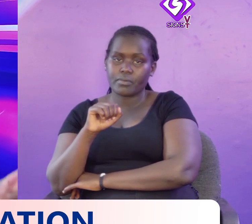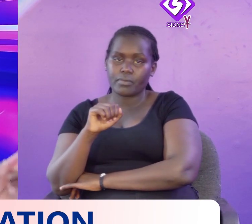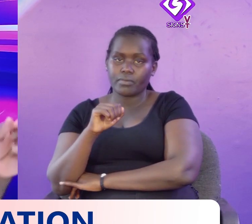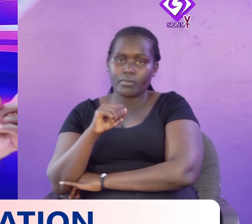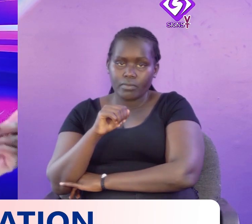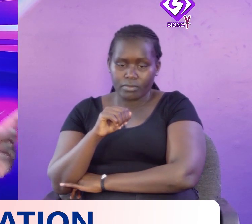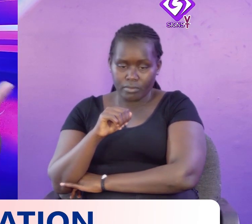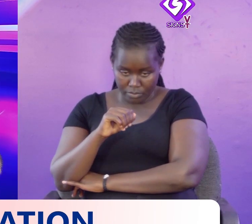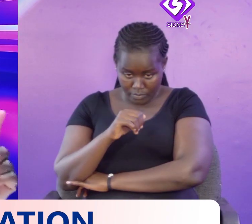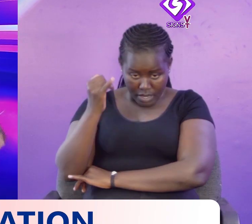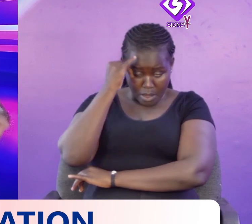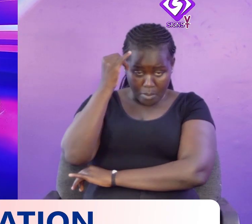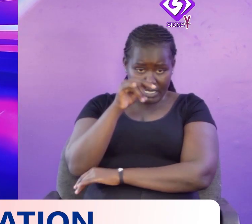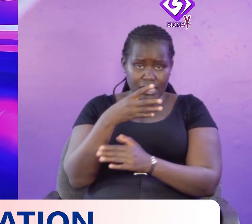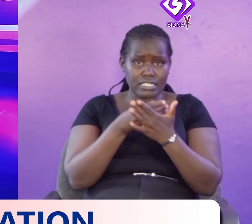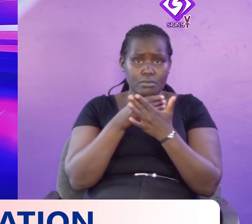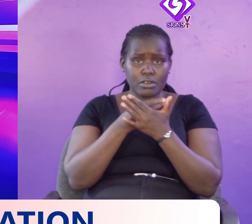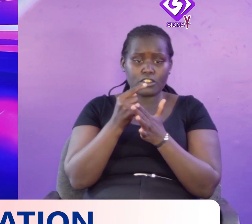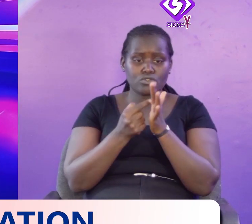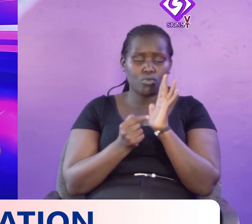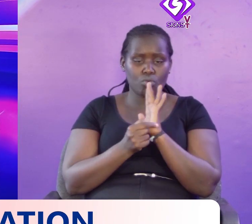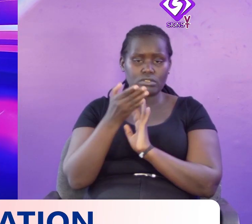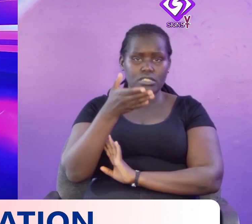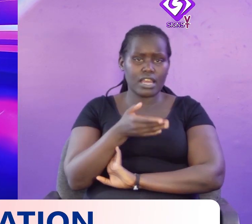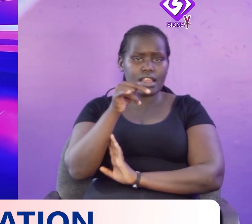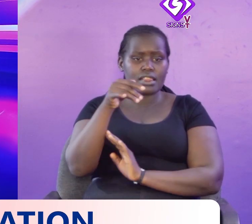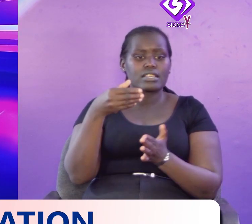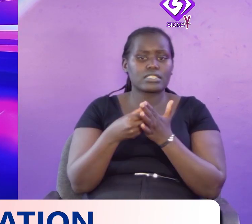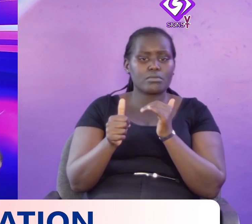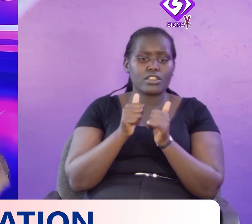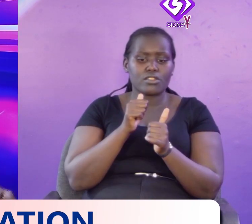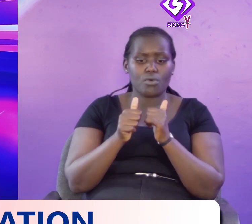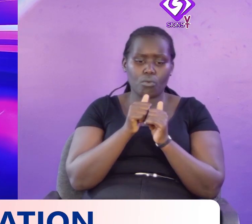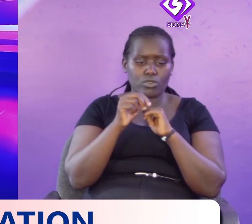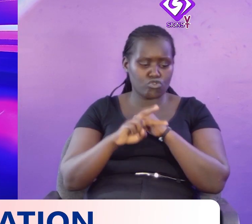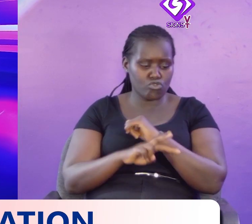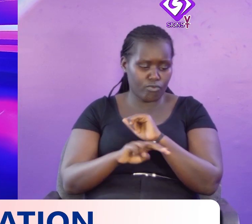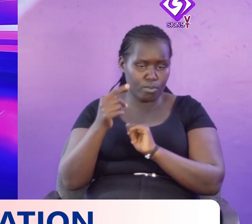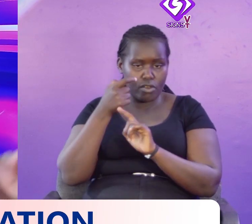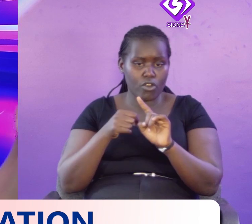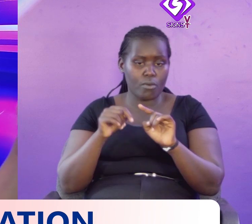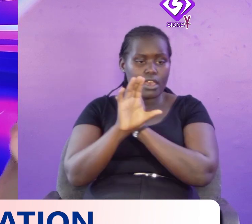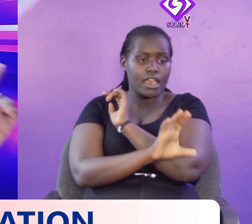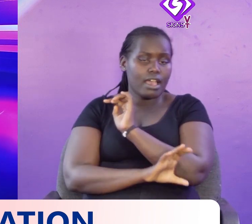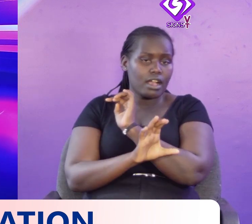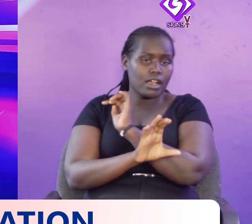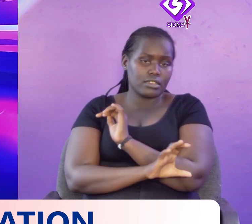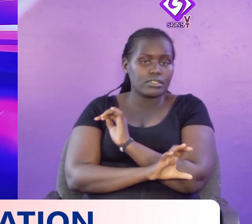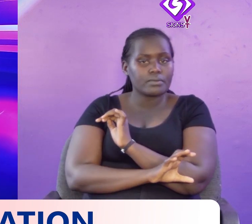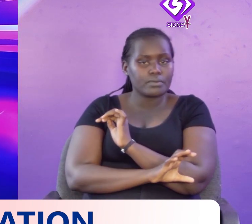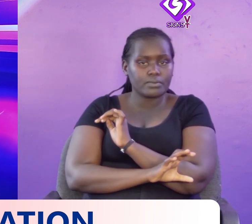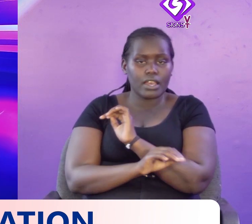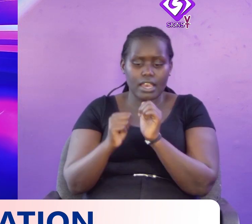way. And imagine, this money is also not even theirs. This is money that you have robbed your countrymen. Okay. And it makes